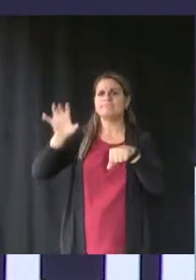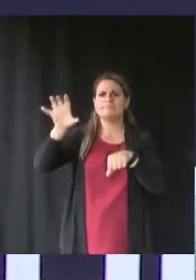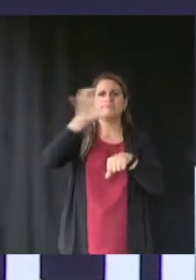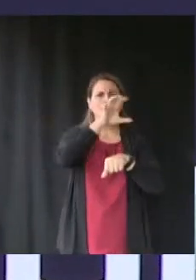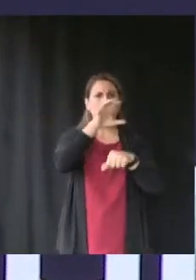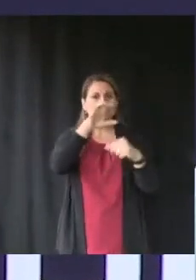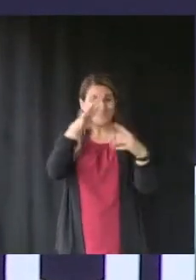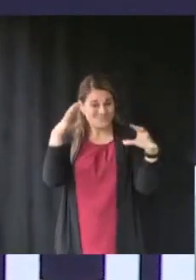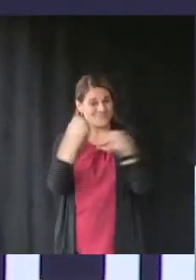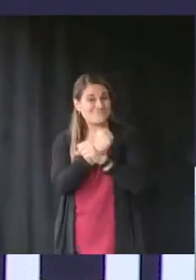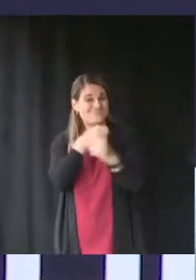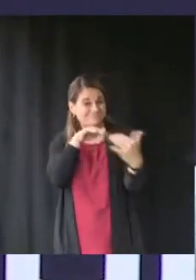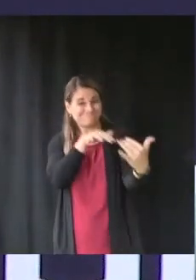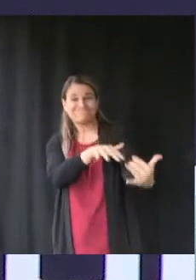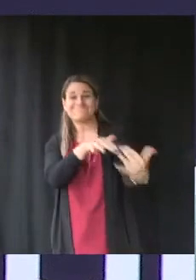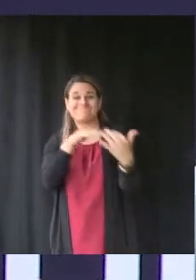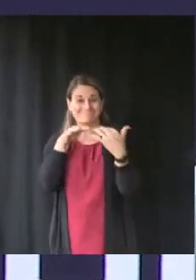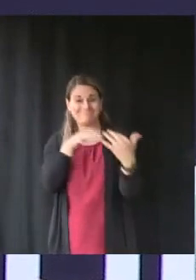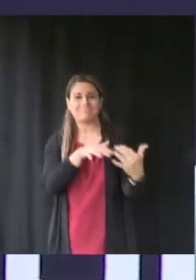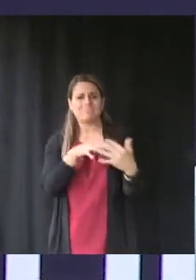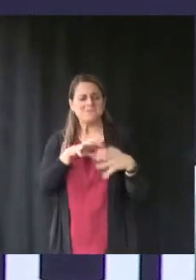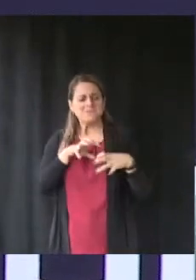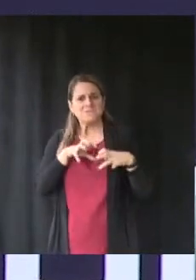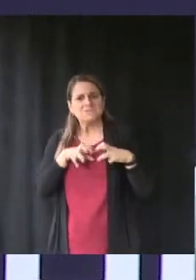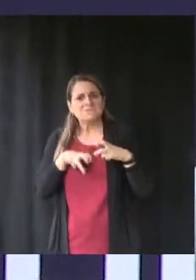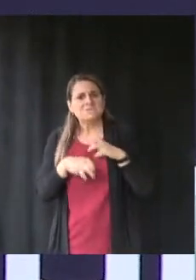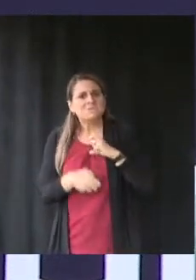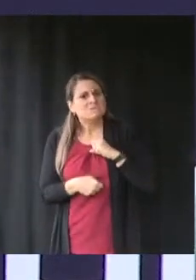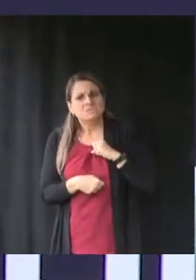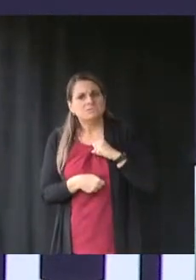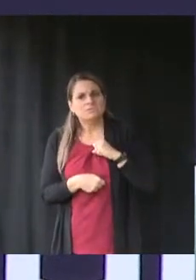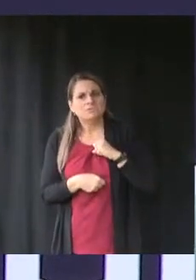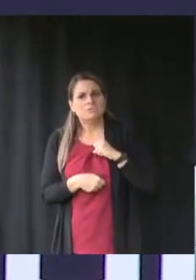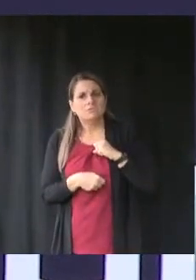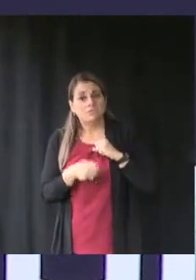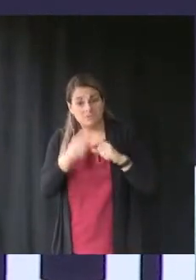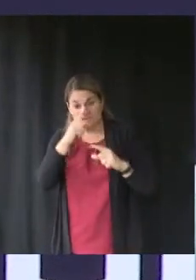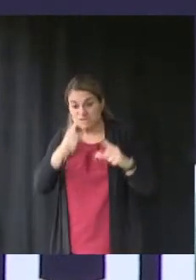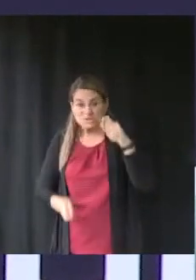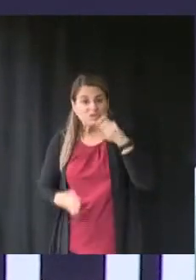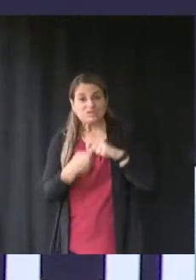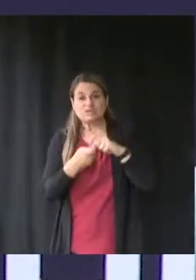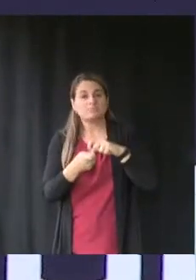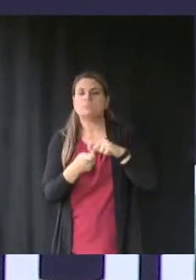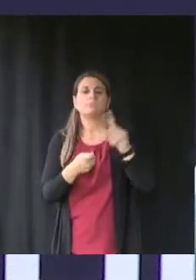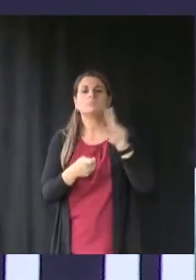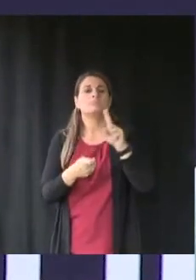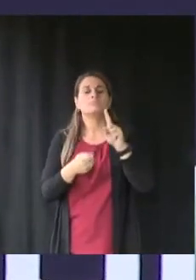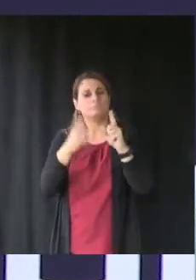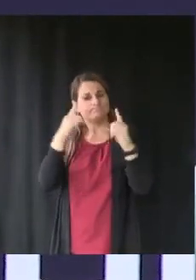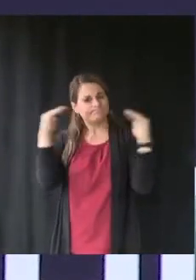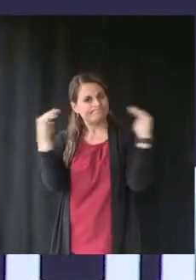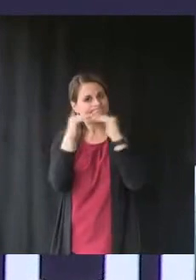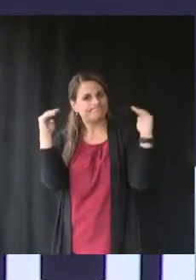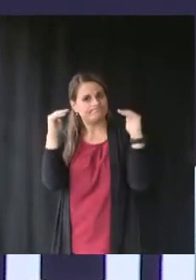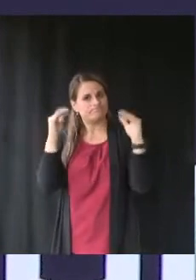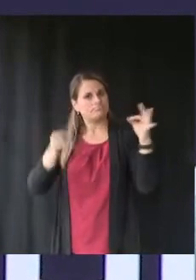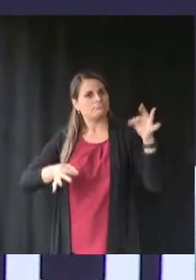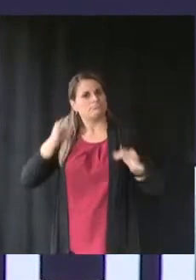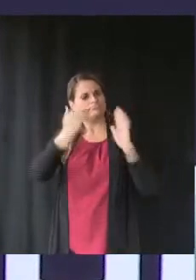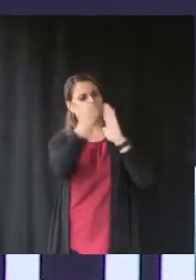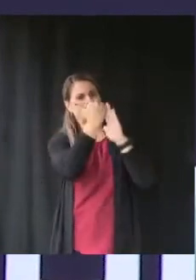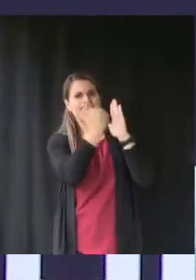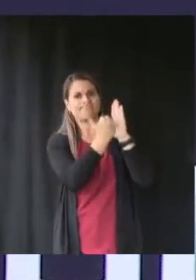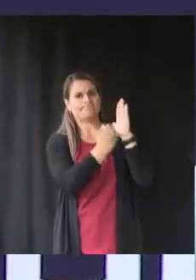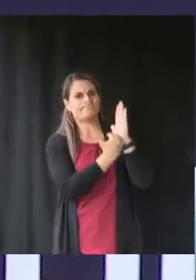the hand of vengeance by voluntarily submitting their captive enemies to the judgment of the rule of law, is one of the most